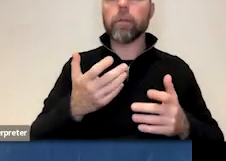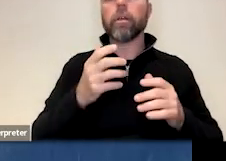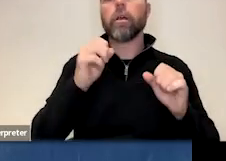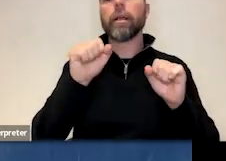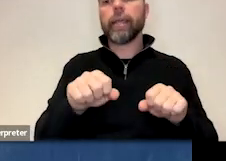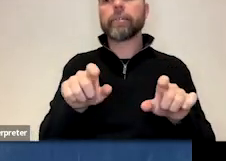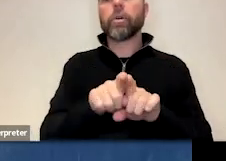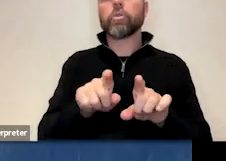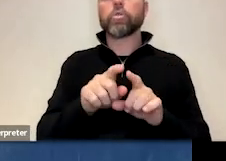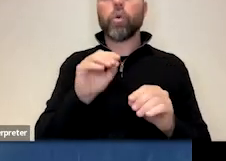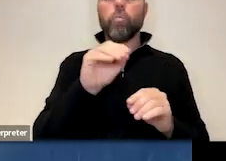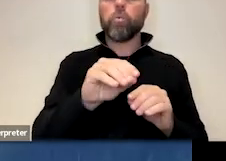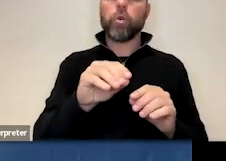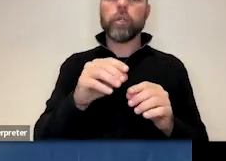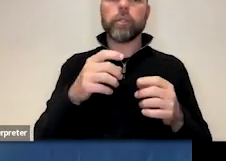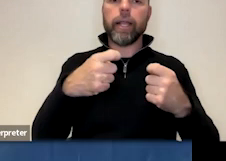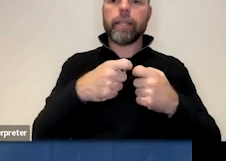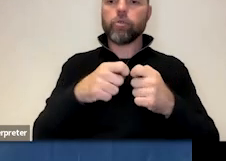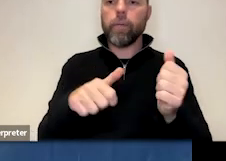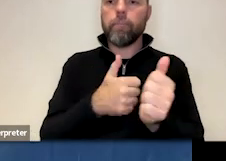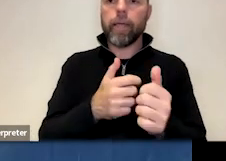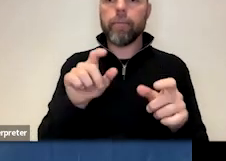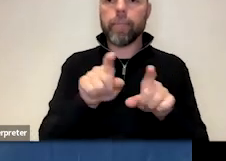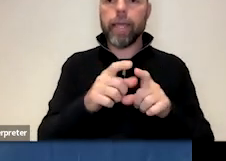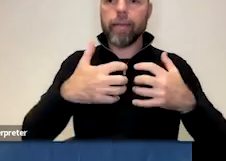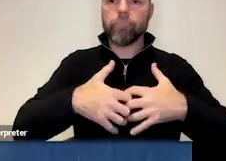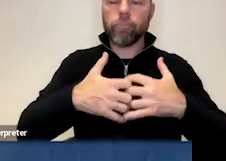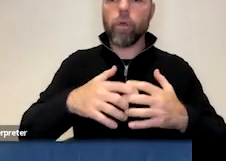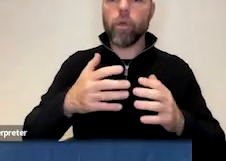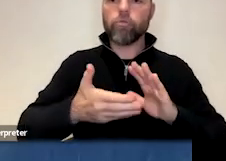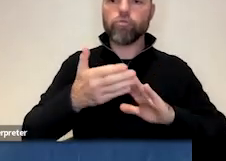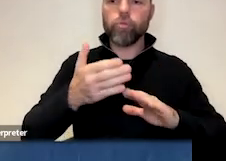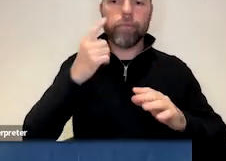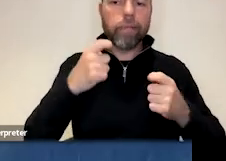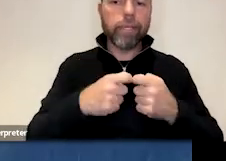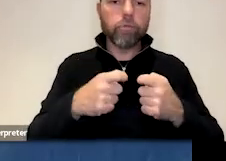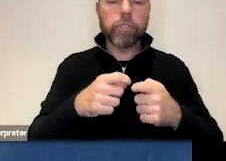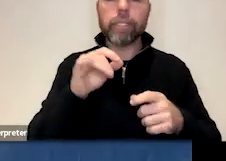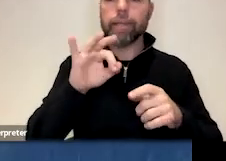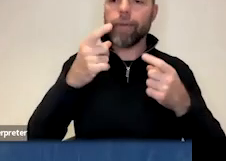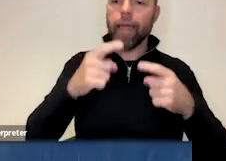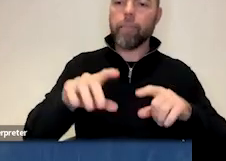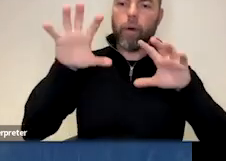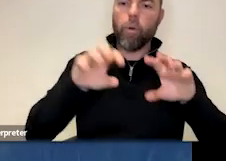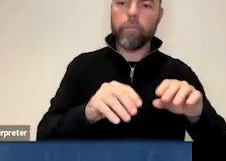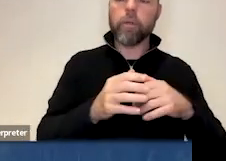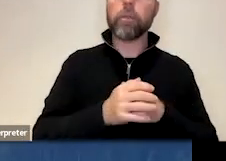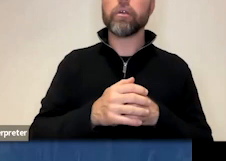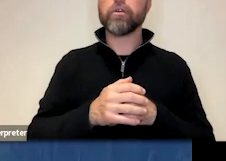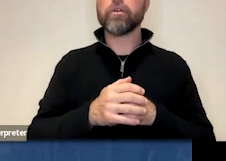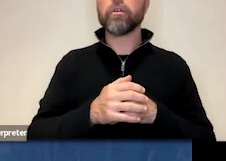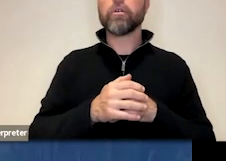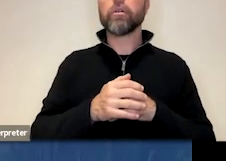also put power backup options like generators in case the power goes out. Now, equally as important